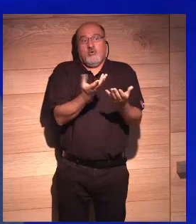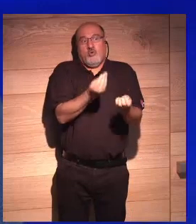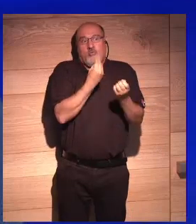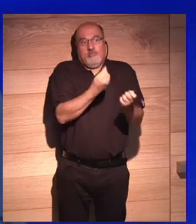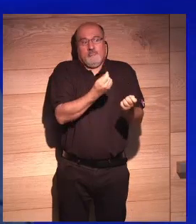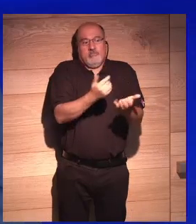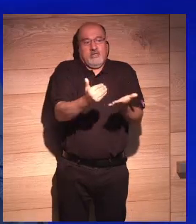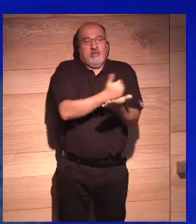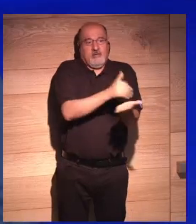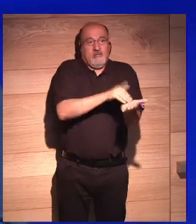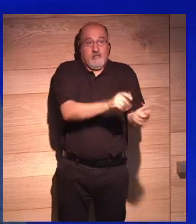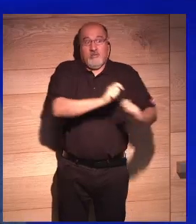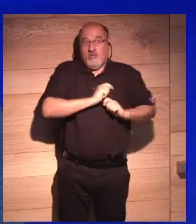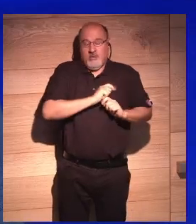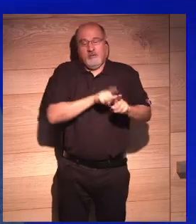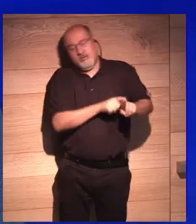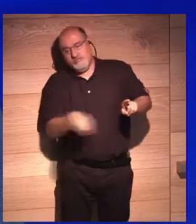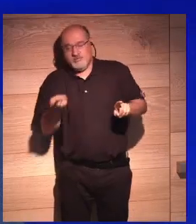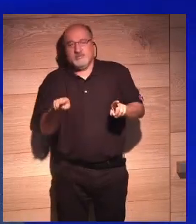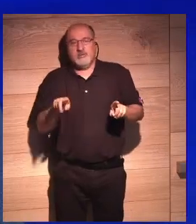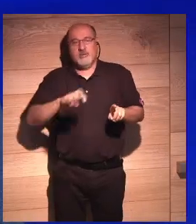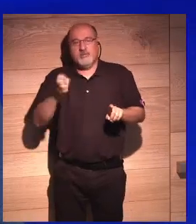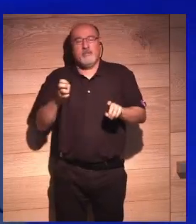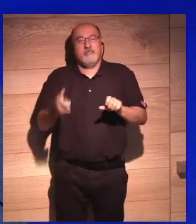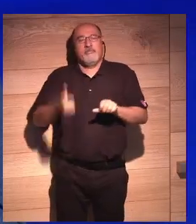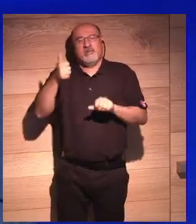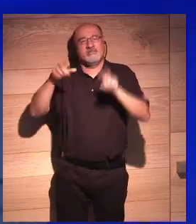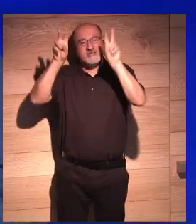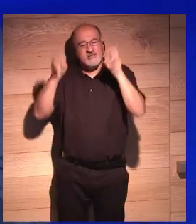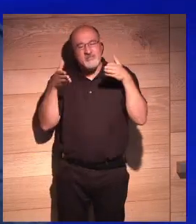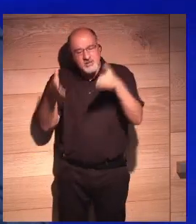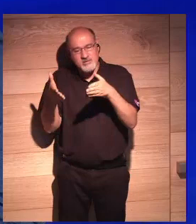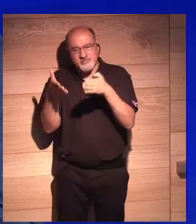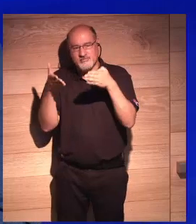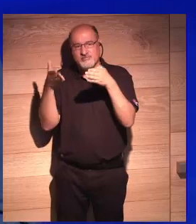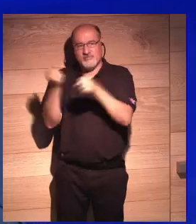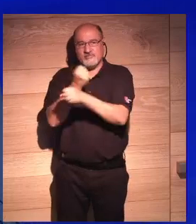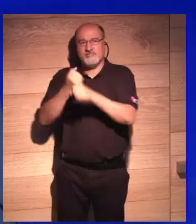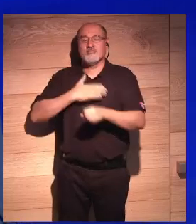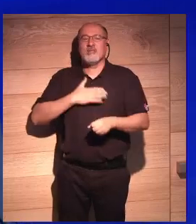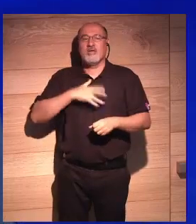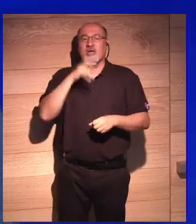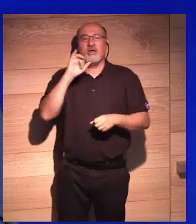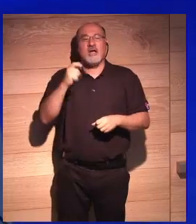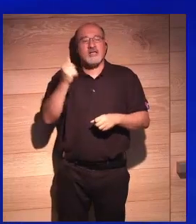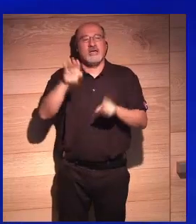sometimes we can't live just with that. So we are developing things related to